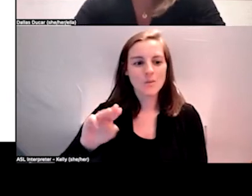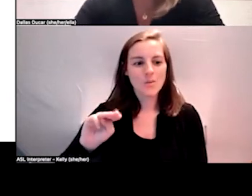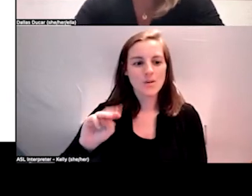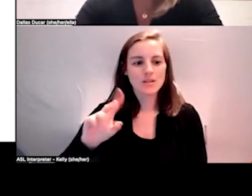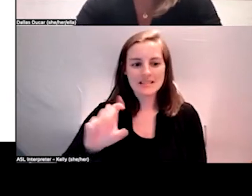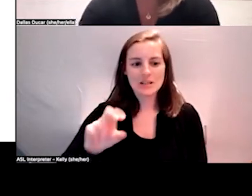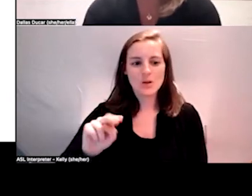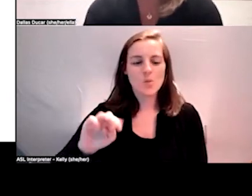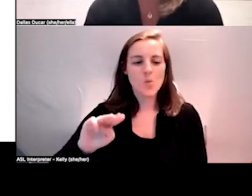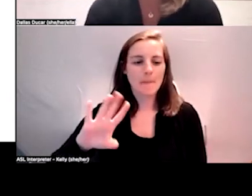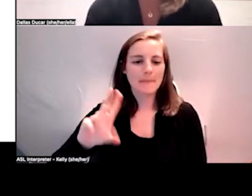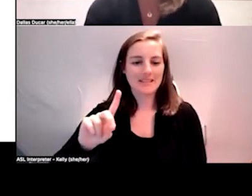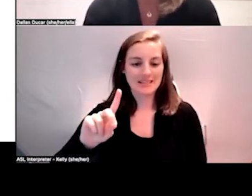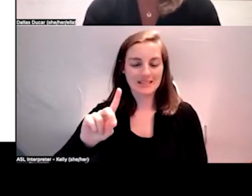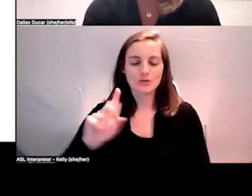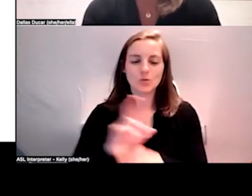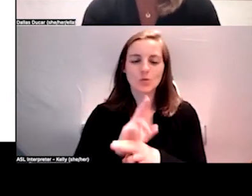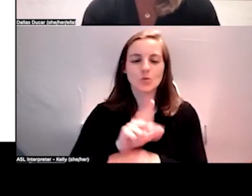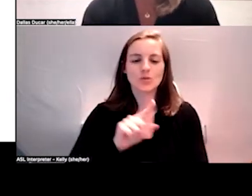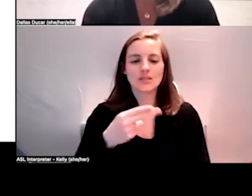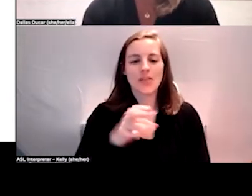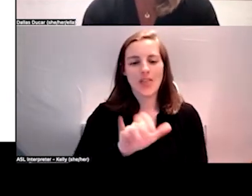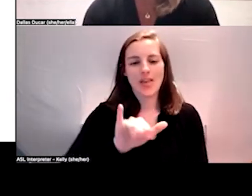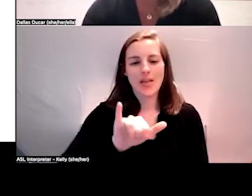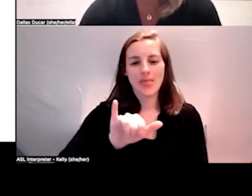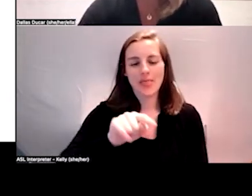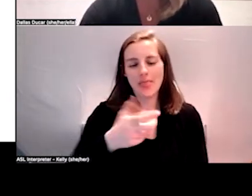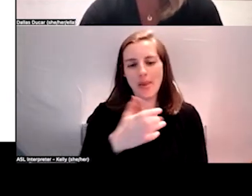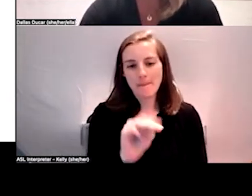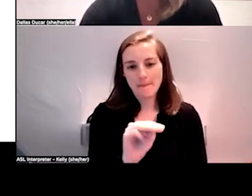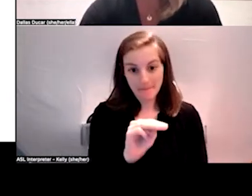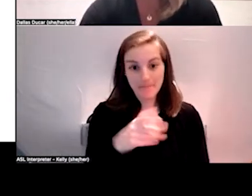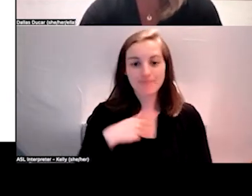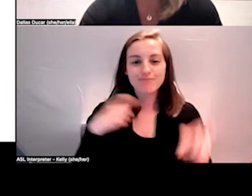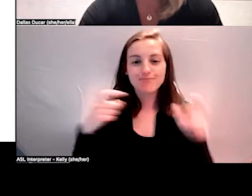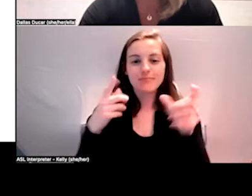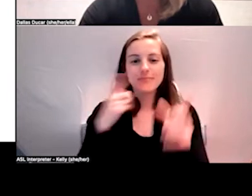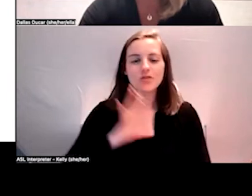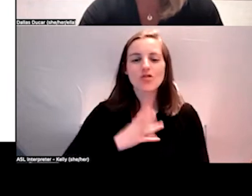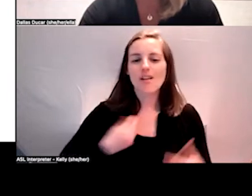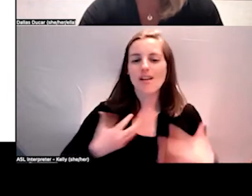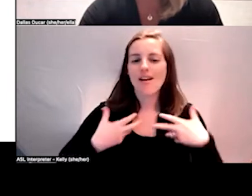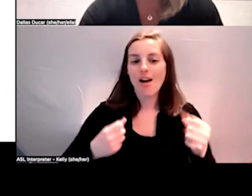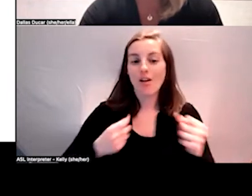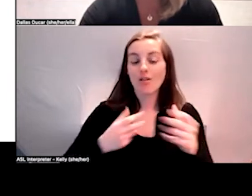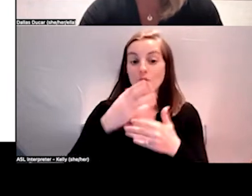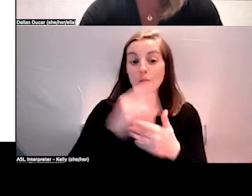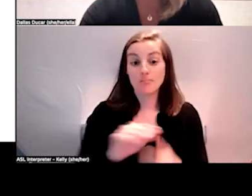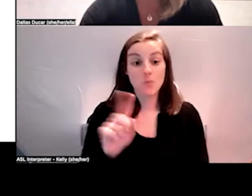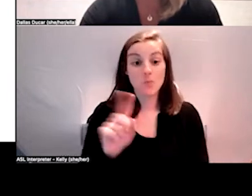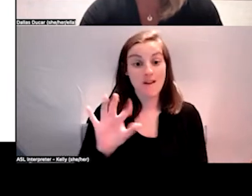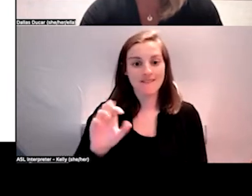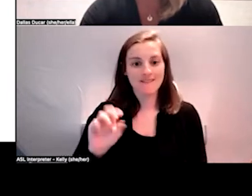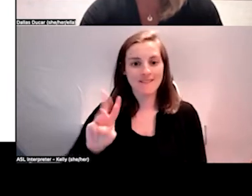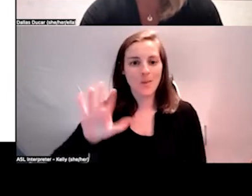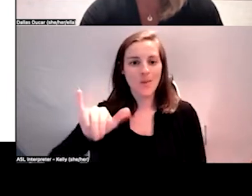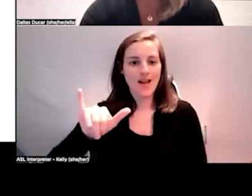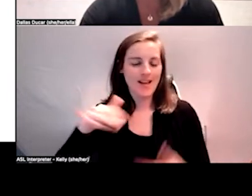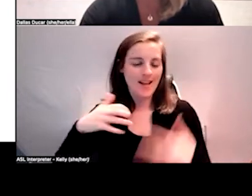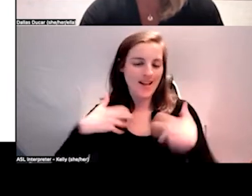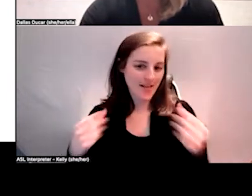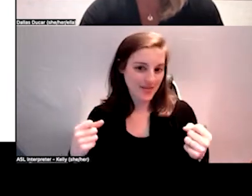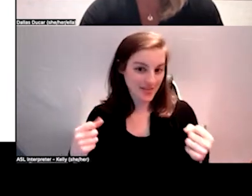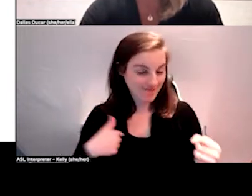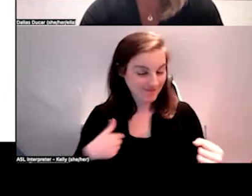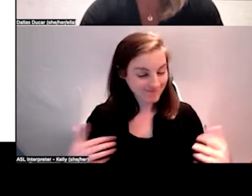pronouns. I am the manager of the Trans Health Program at Fenway Health. And I am very